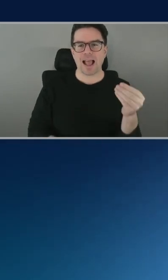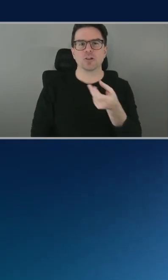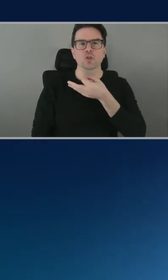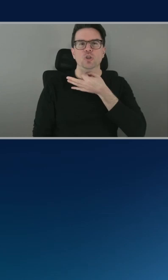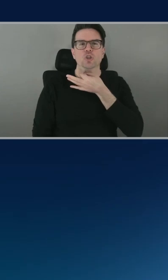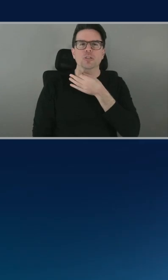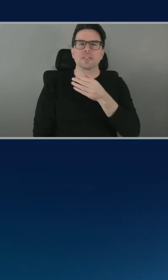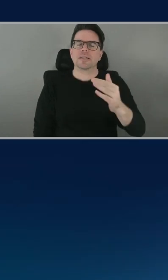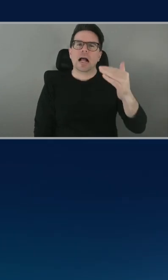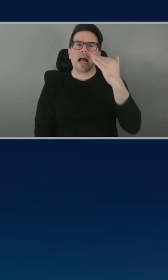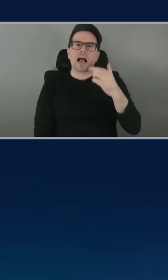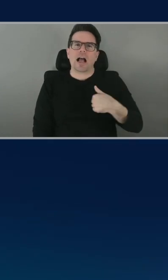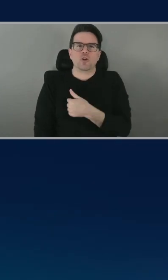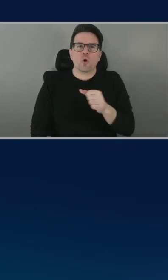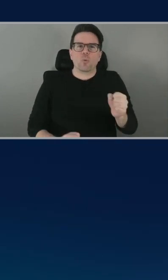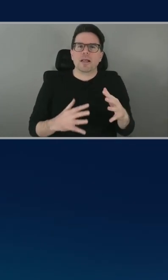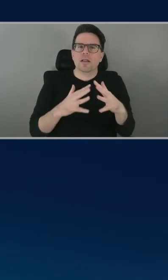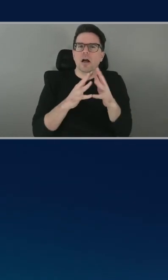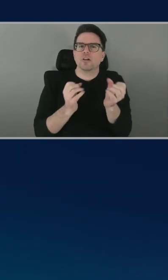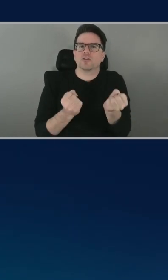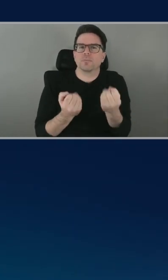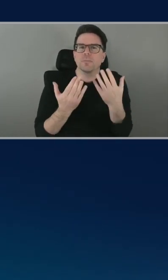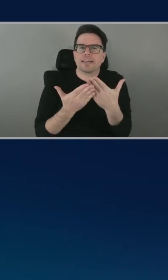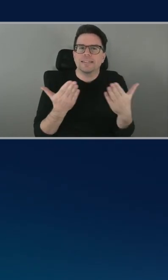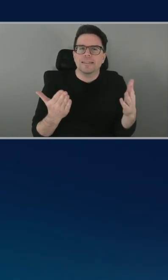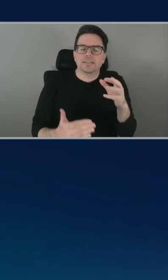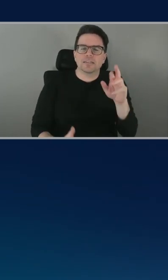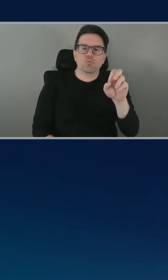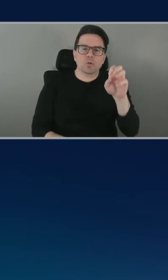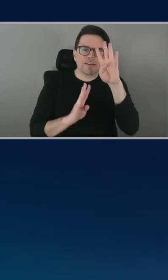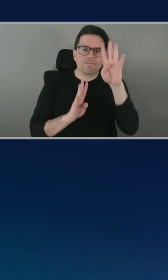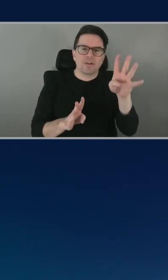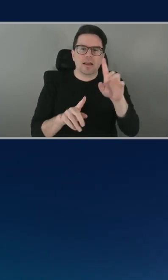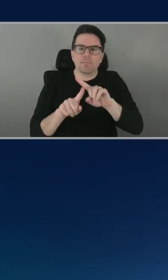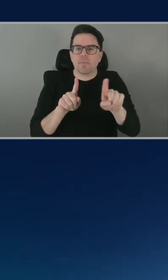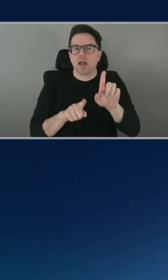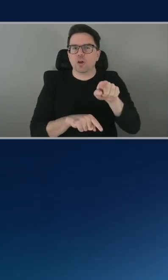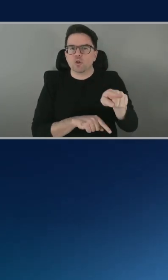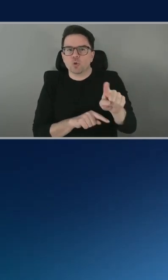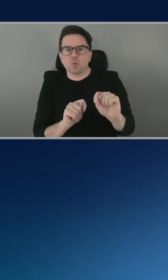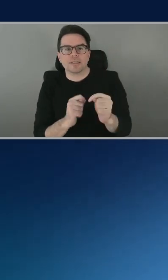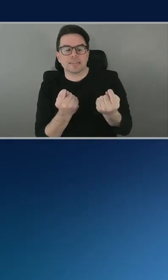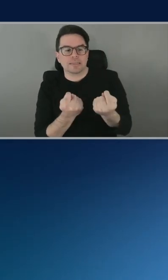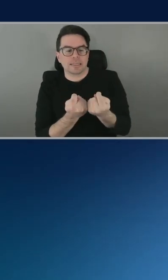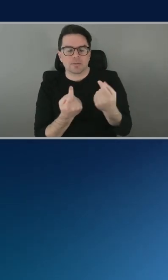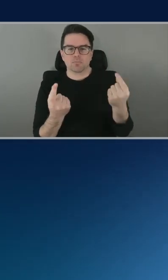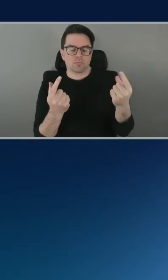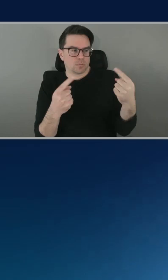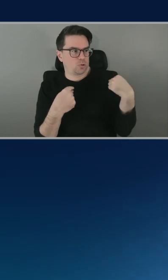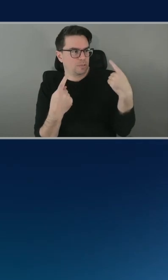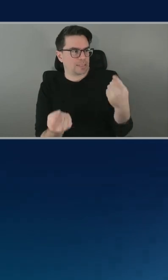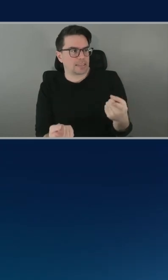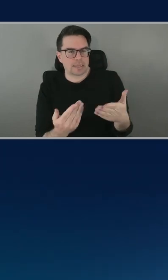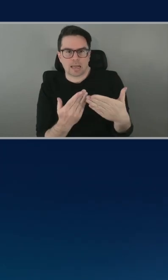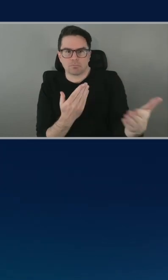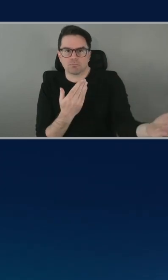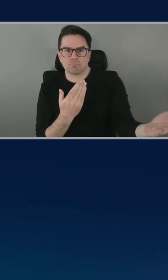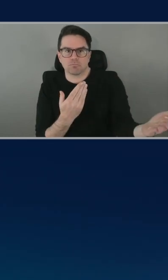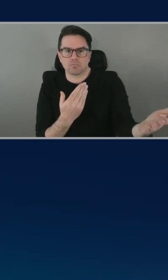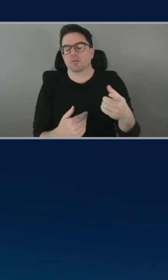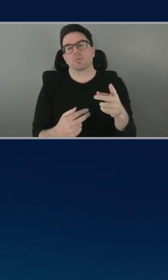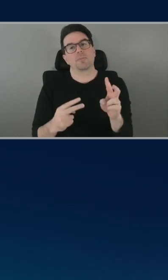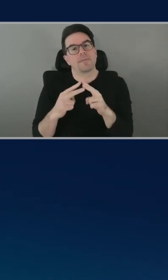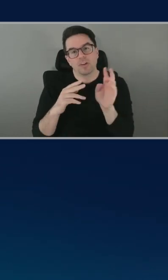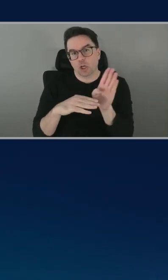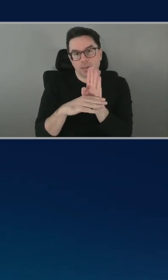a lot of really good things at reInvent, but what have you and your team been up to since then? So we've been really busy, and one of the main sort